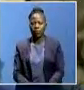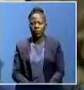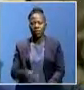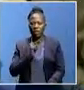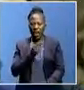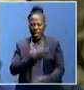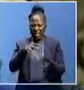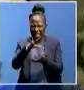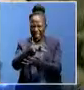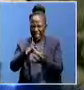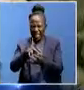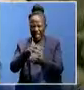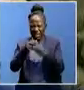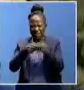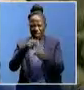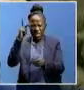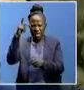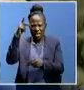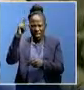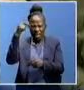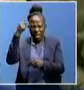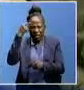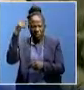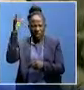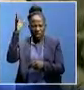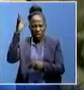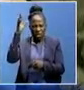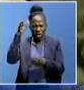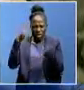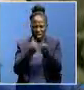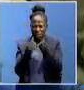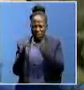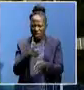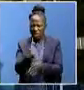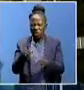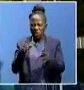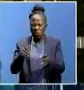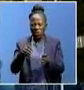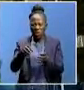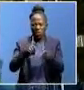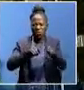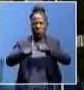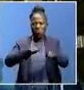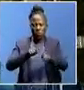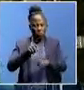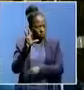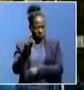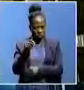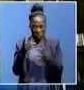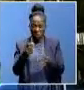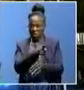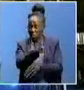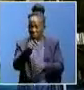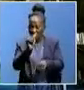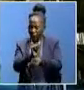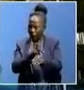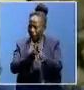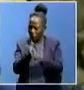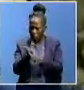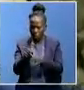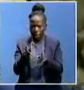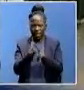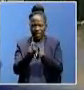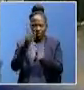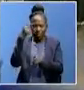No cadres will be ordering who to do what. We want you to be professional, but as government, we take a